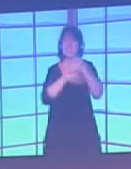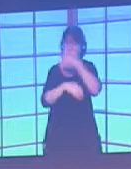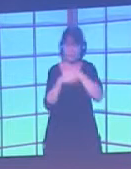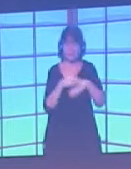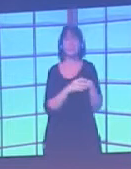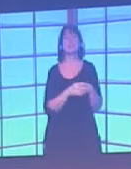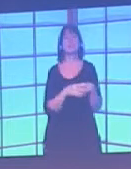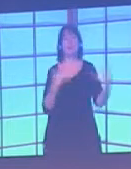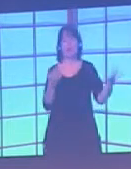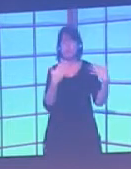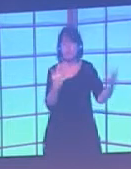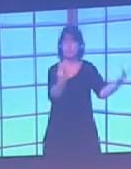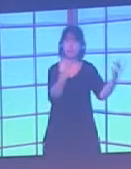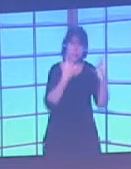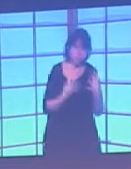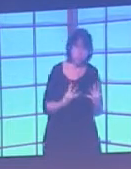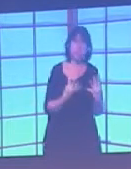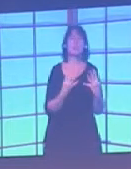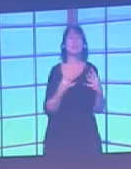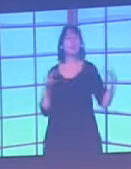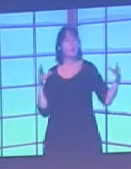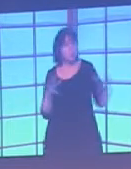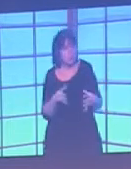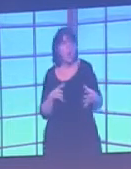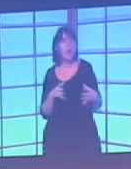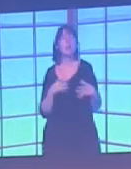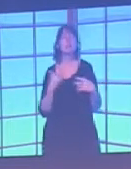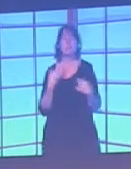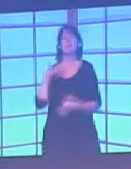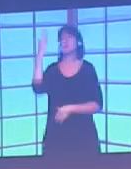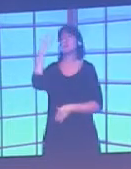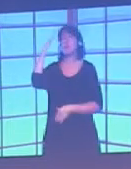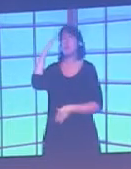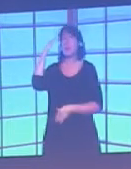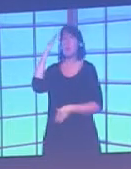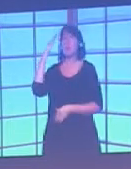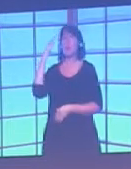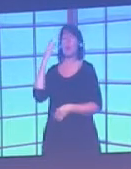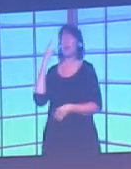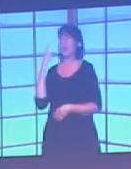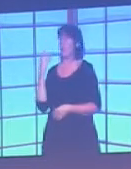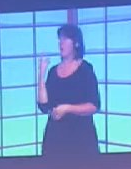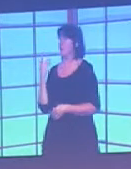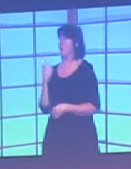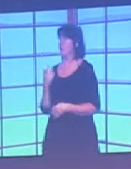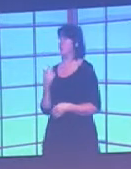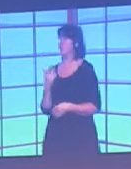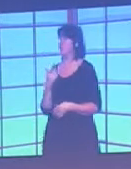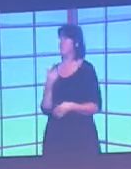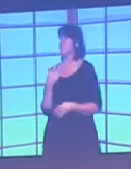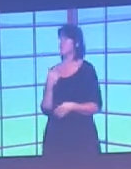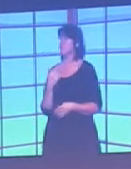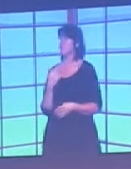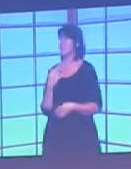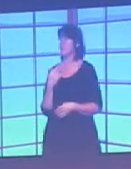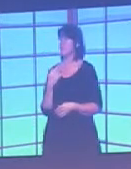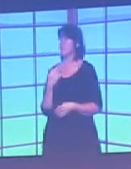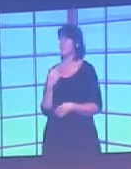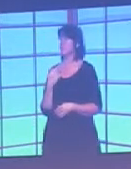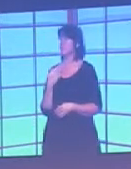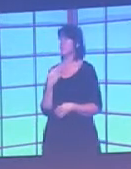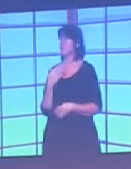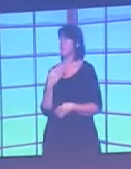gather them together, and I know that it's a great